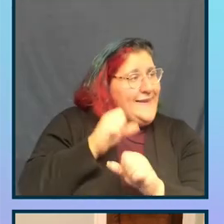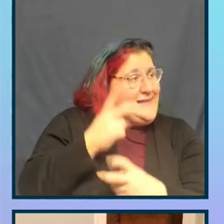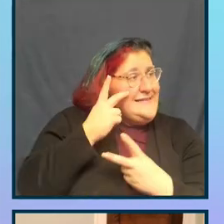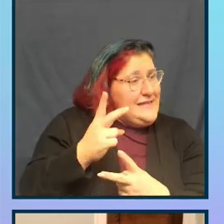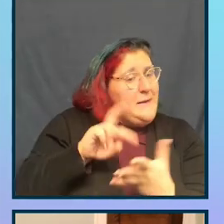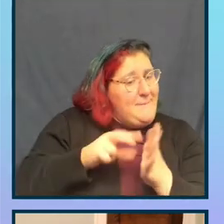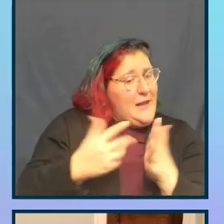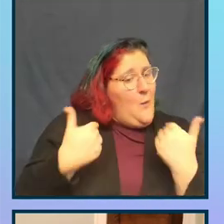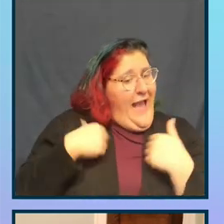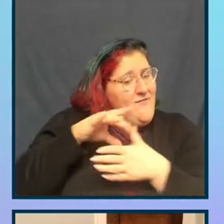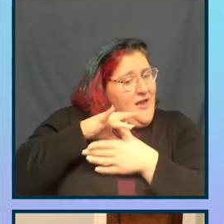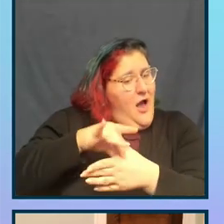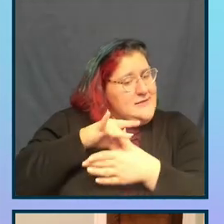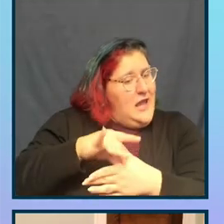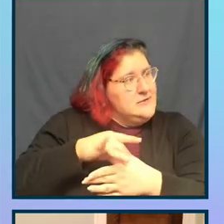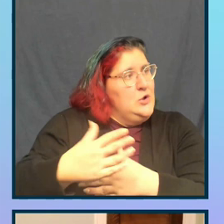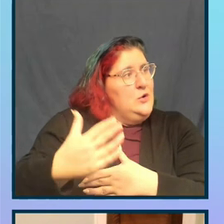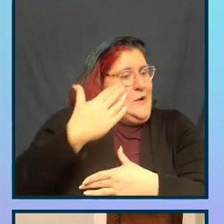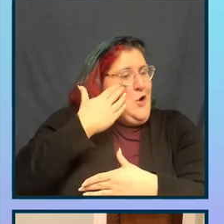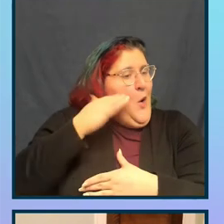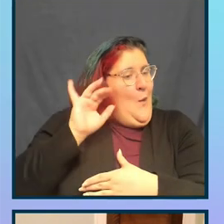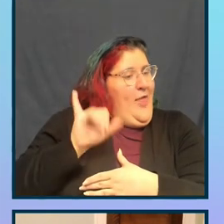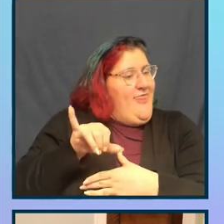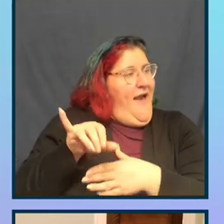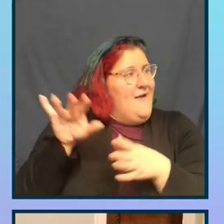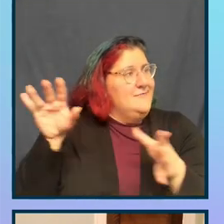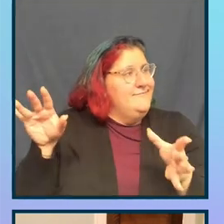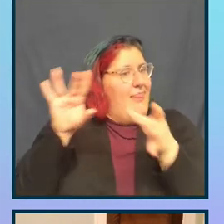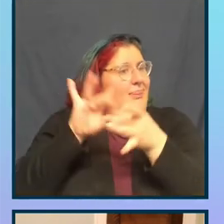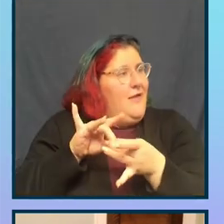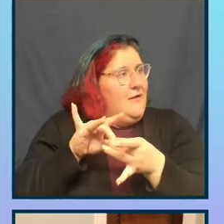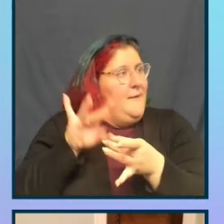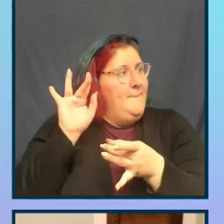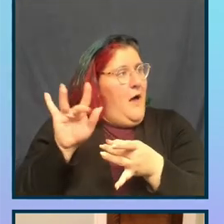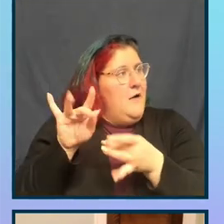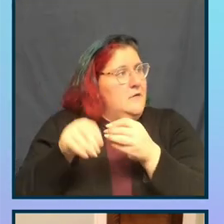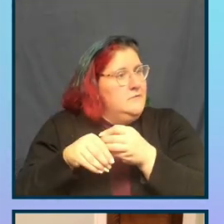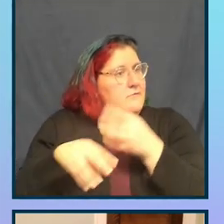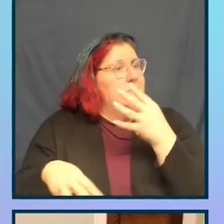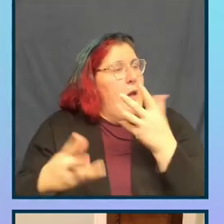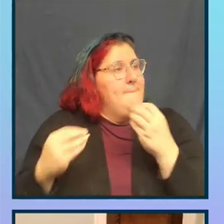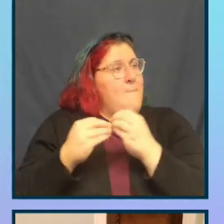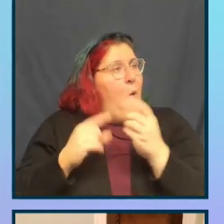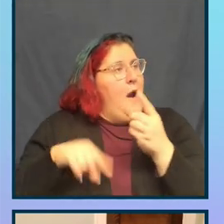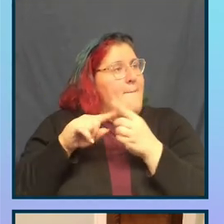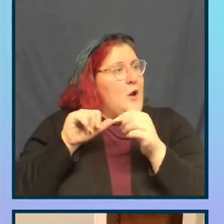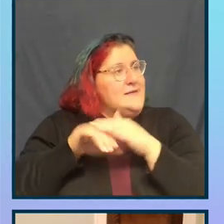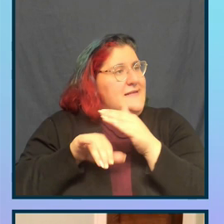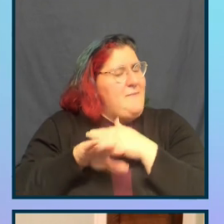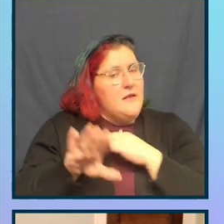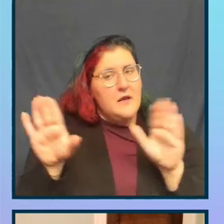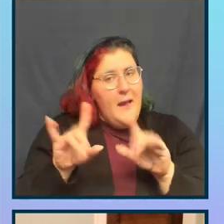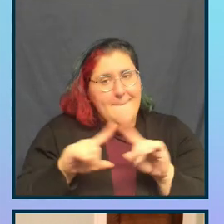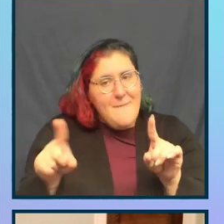need to know that this is a Learn More link, and it means I'm going to learn more about accessibility. But if you are not consuming this information